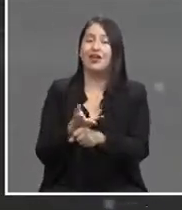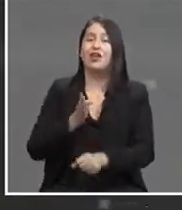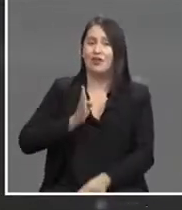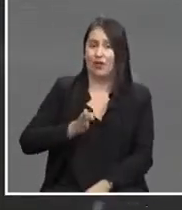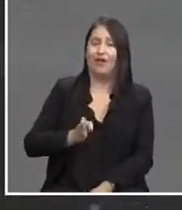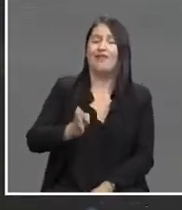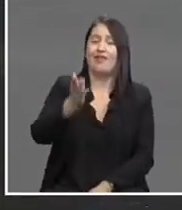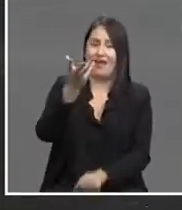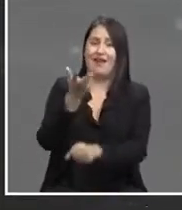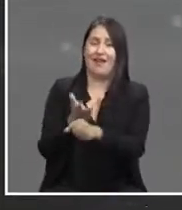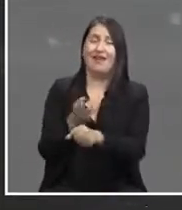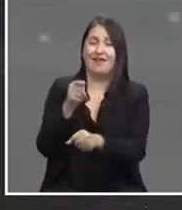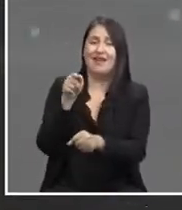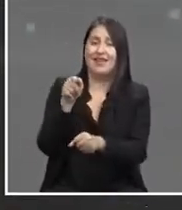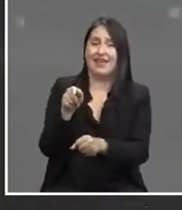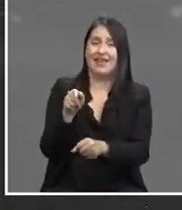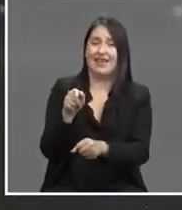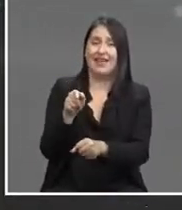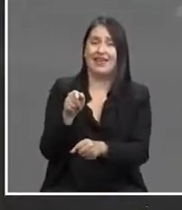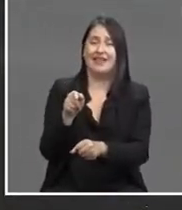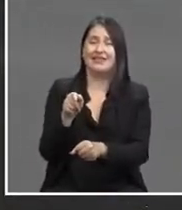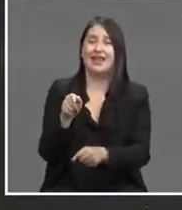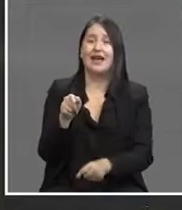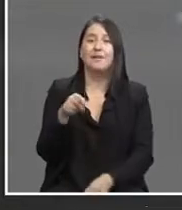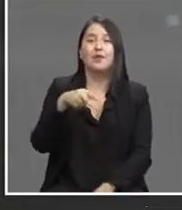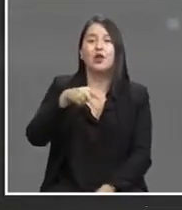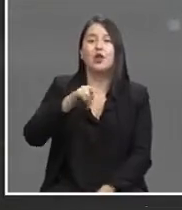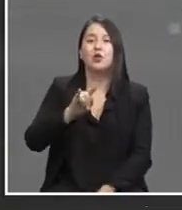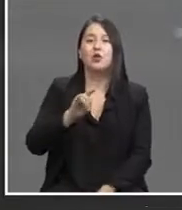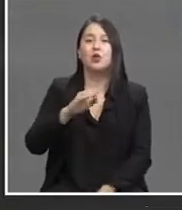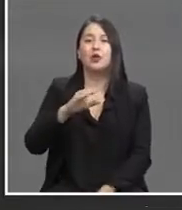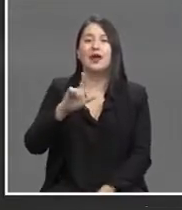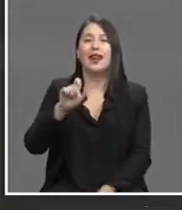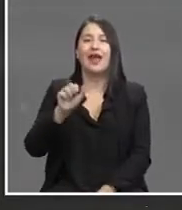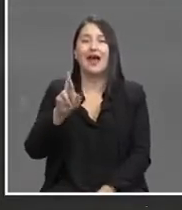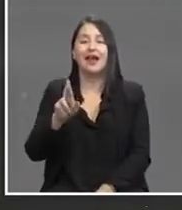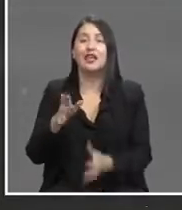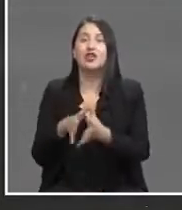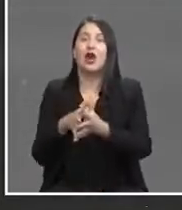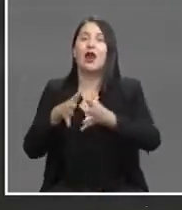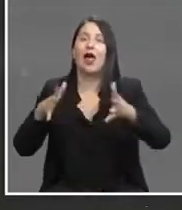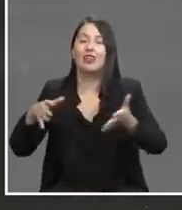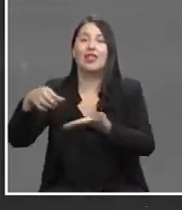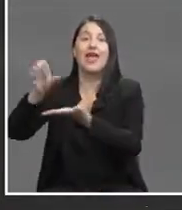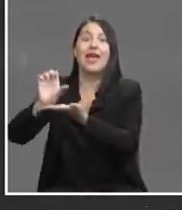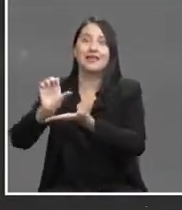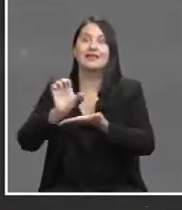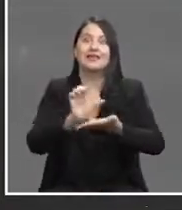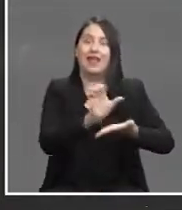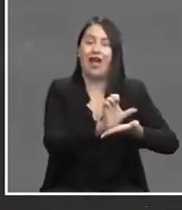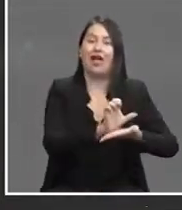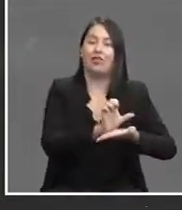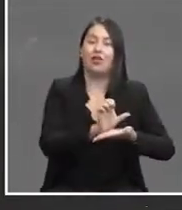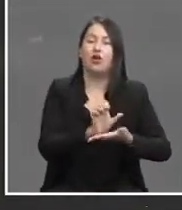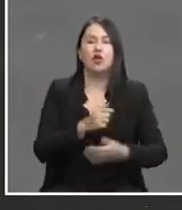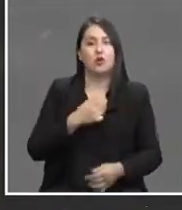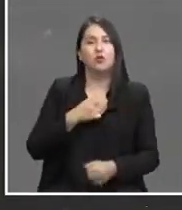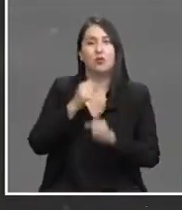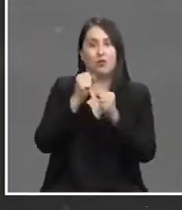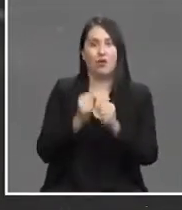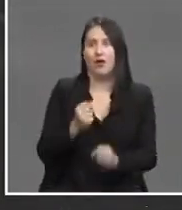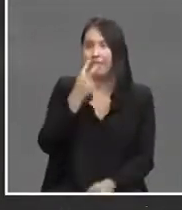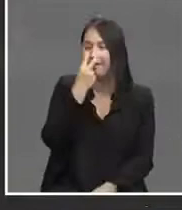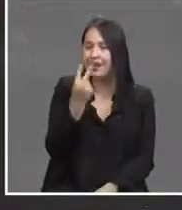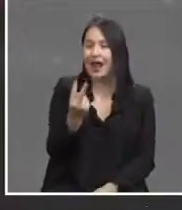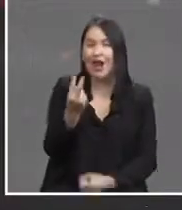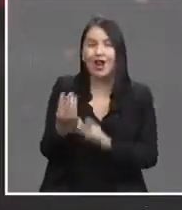rhetoric between big states, and you can observe it, obviously, with what's occurring now between the US